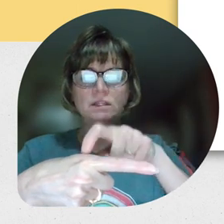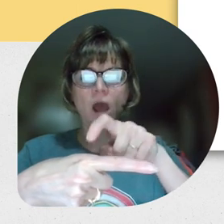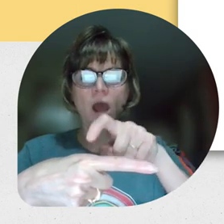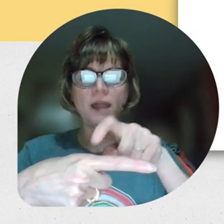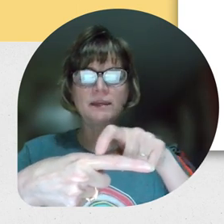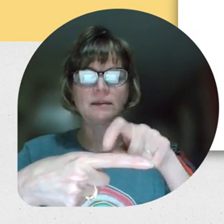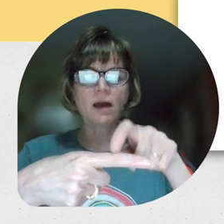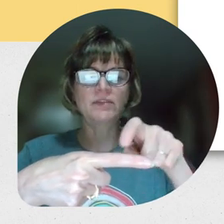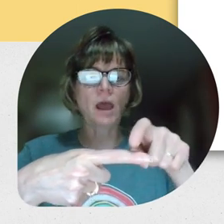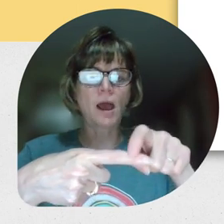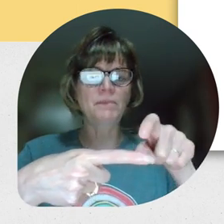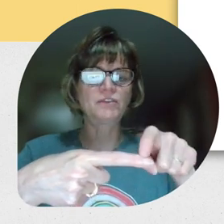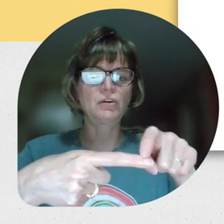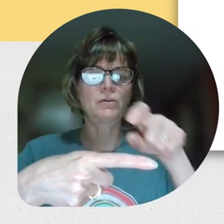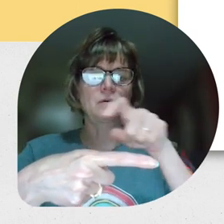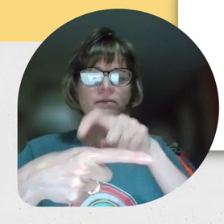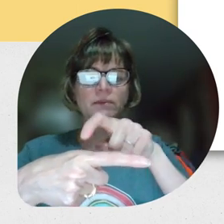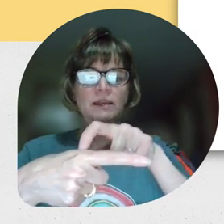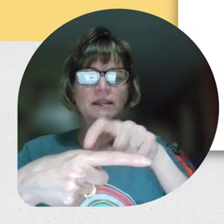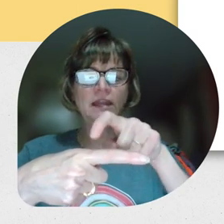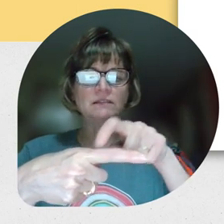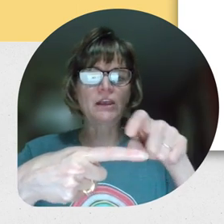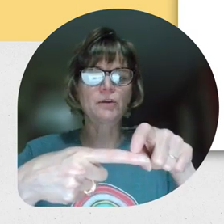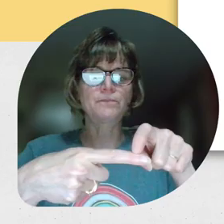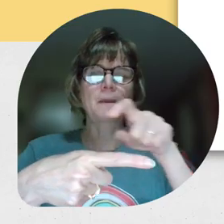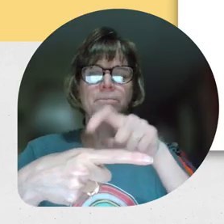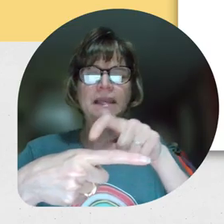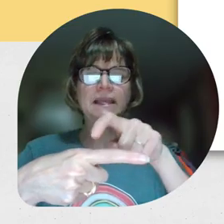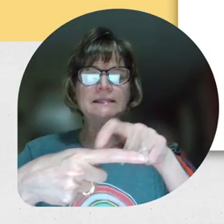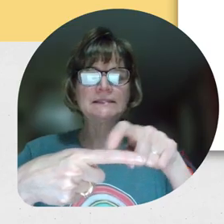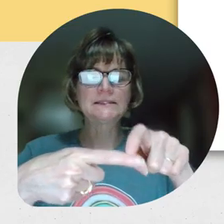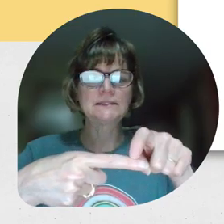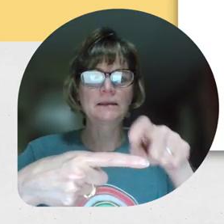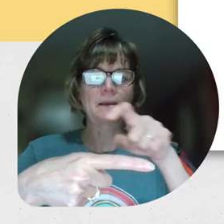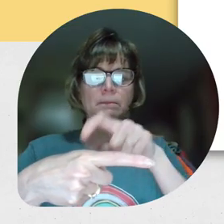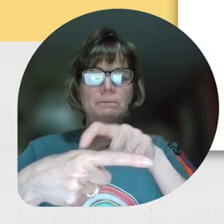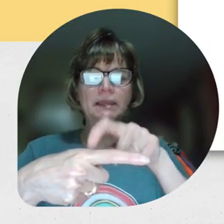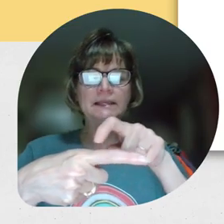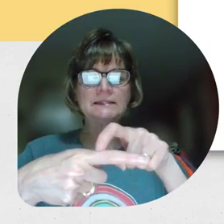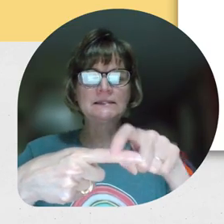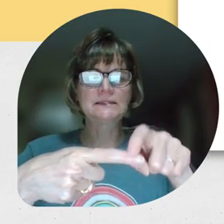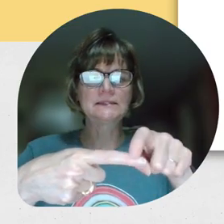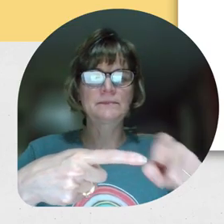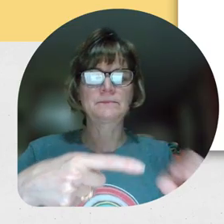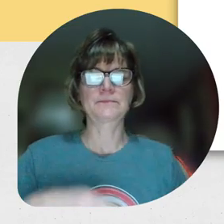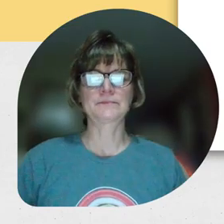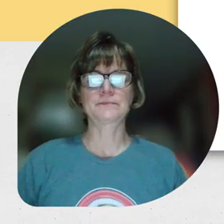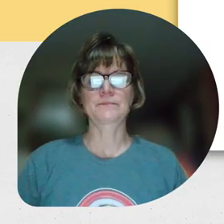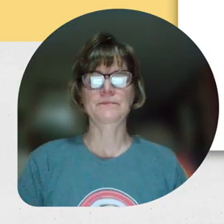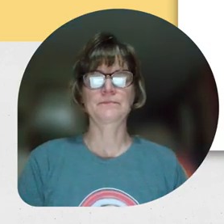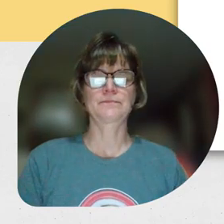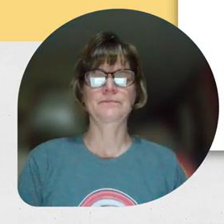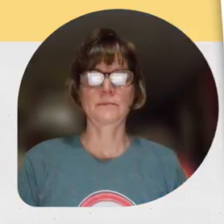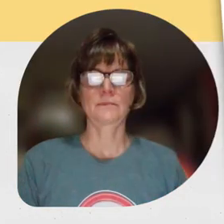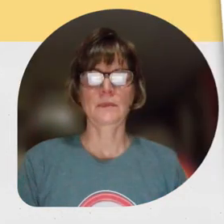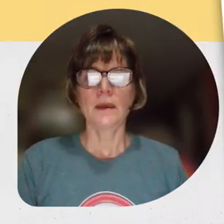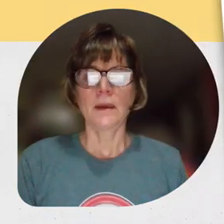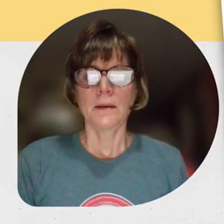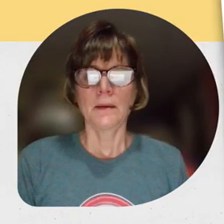to dot it on the top of your index finger. Bean, bean.